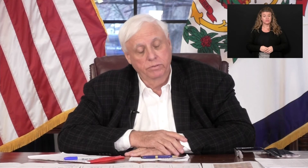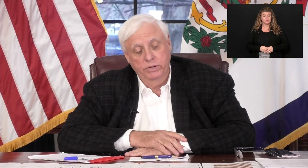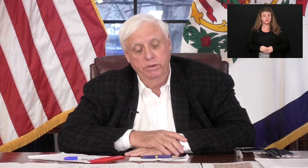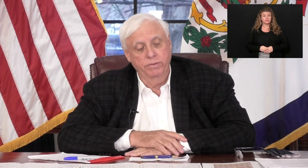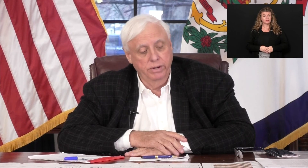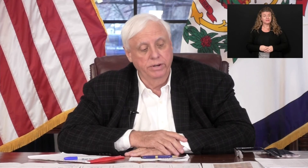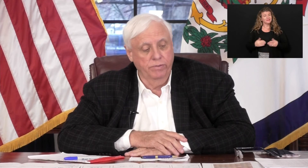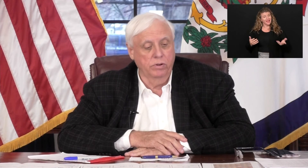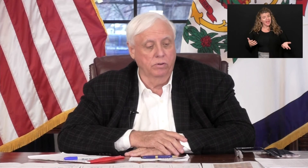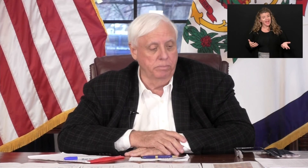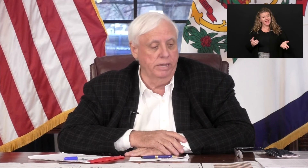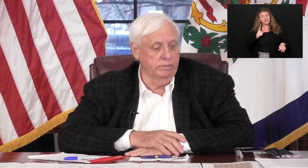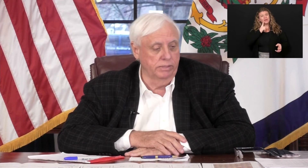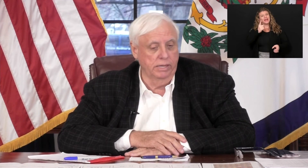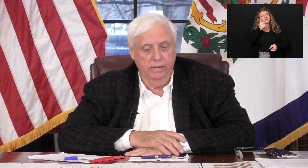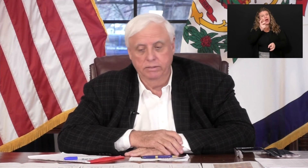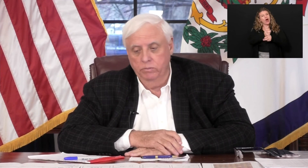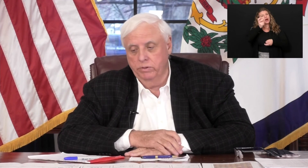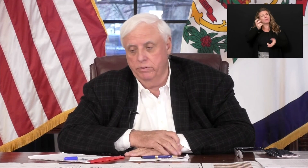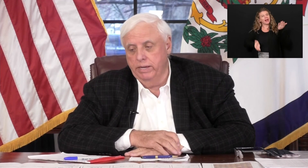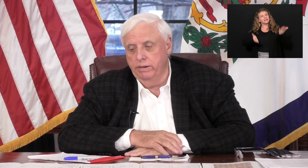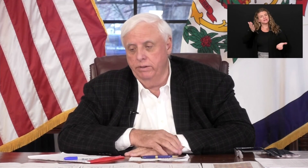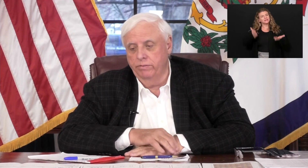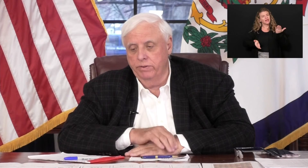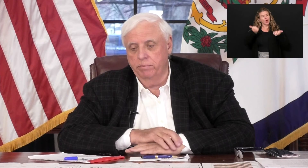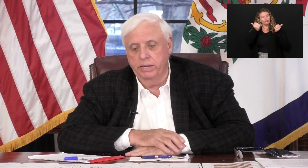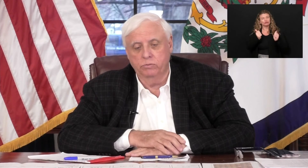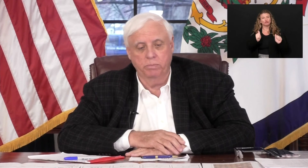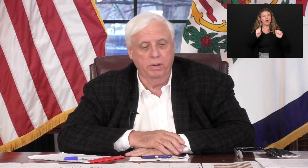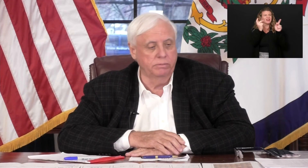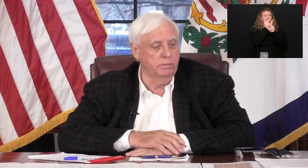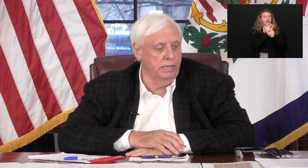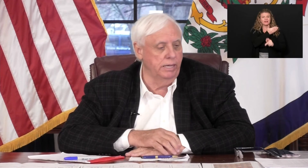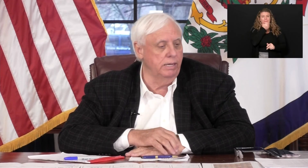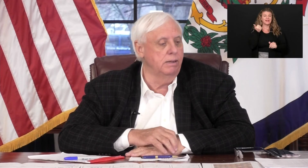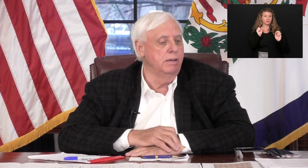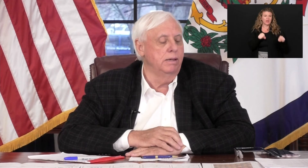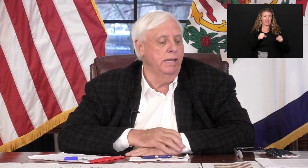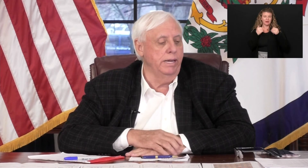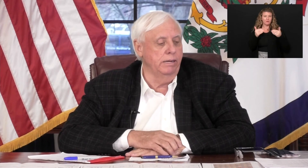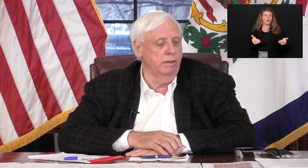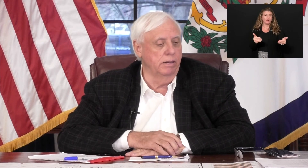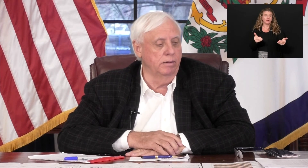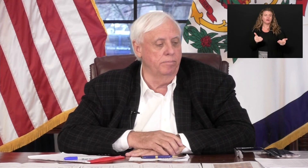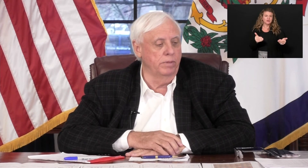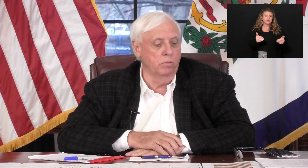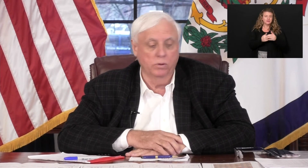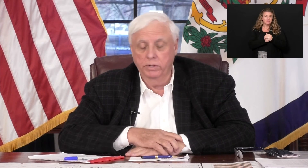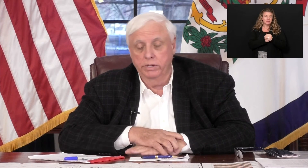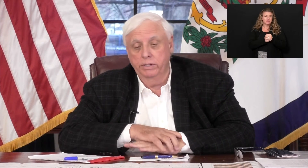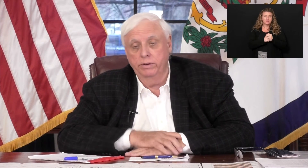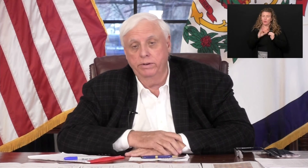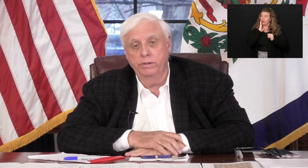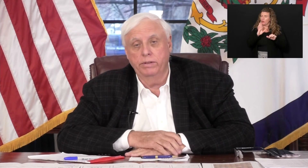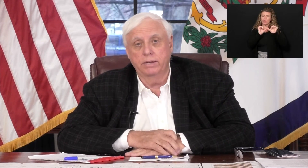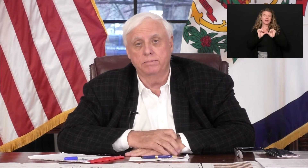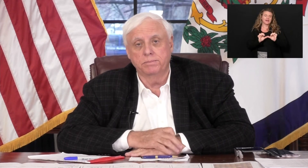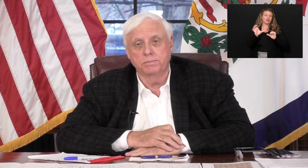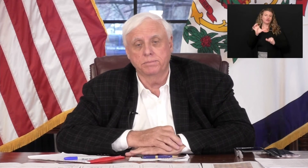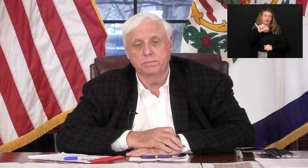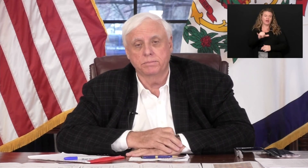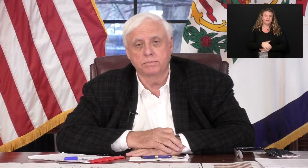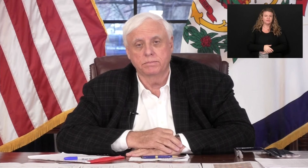mean, it's a very, very difficult balancing act, and we're trying to do the very best we possibly can, and we're going to continue to do